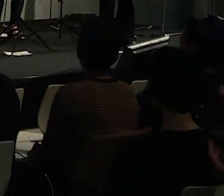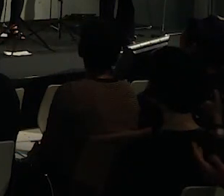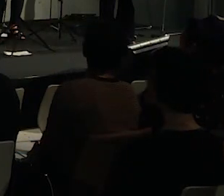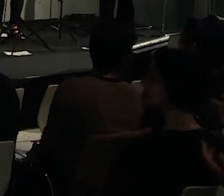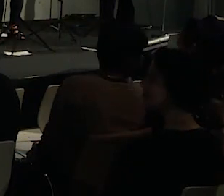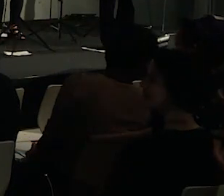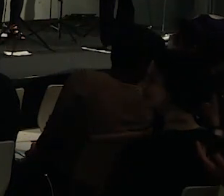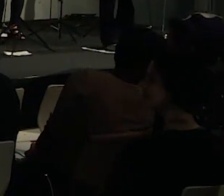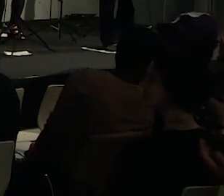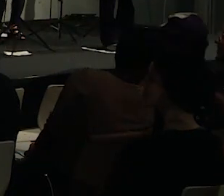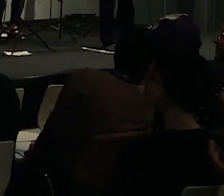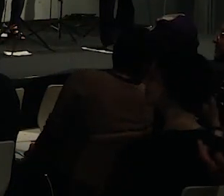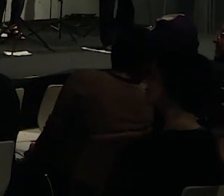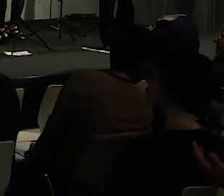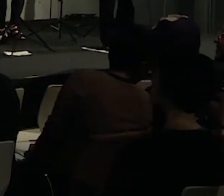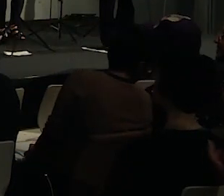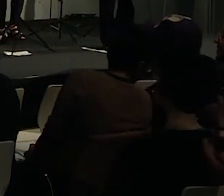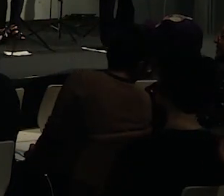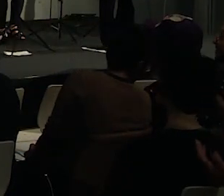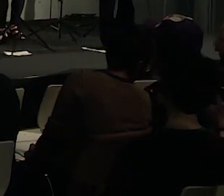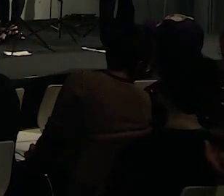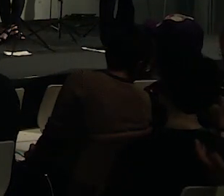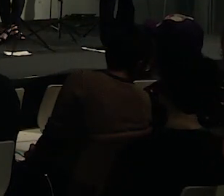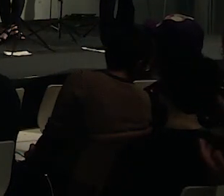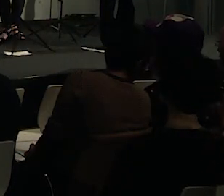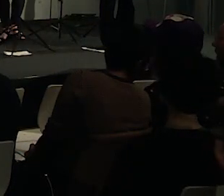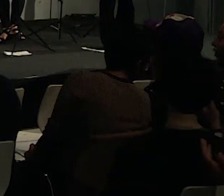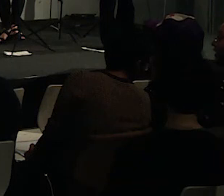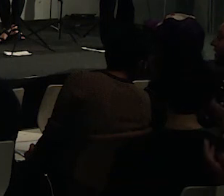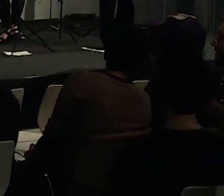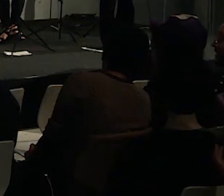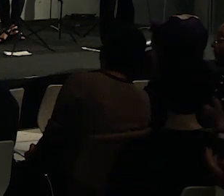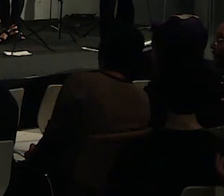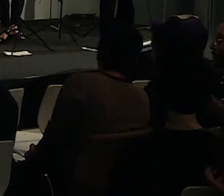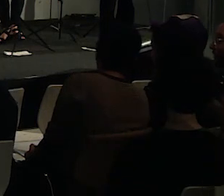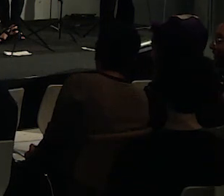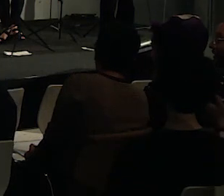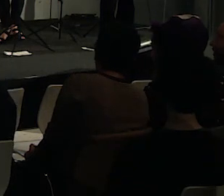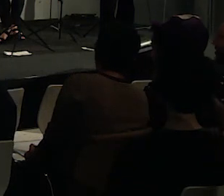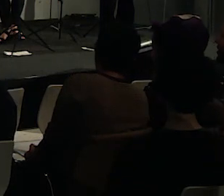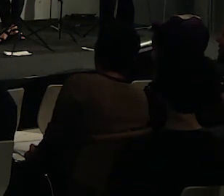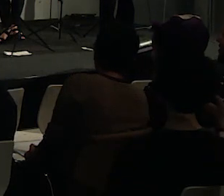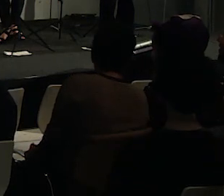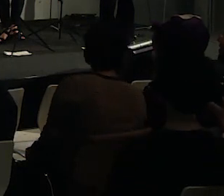The team of Gunda Werner Institute, please come on stage. Hannah, where are you?